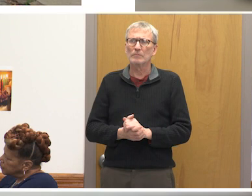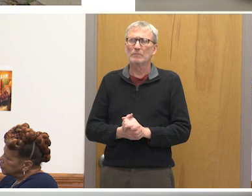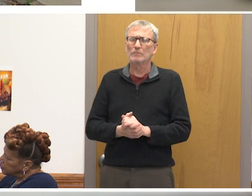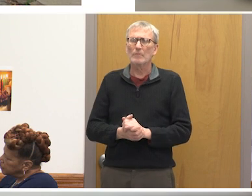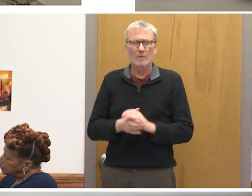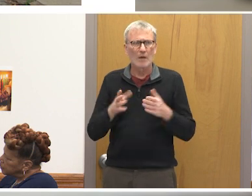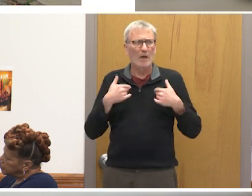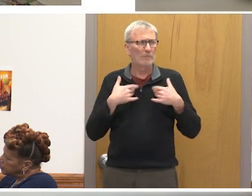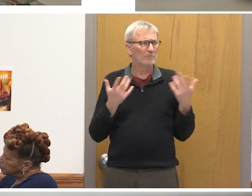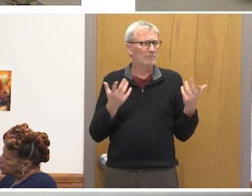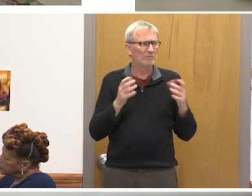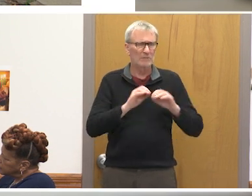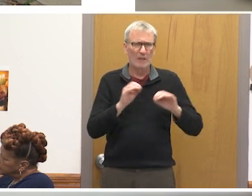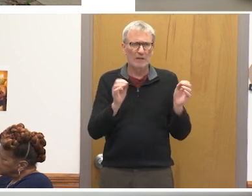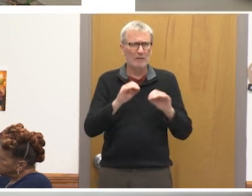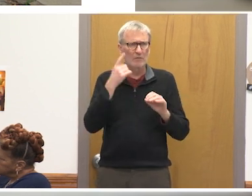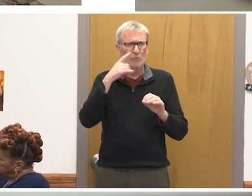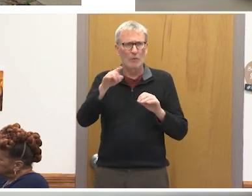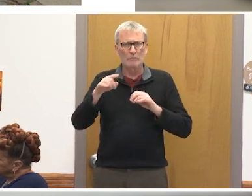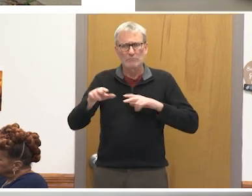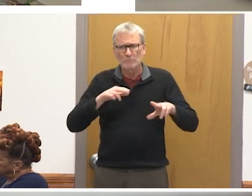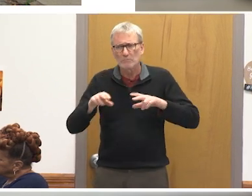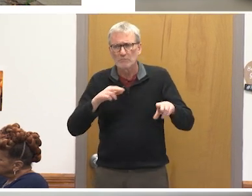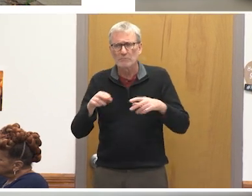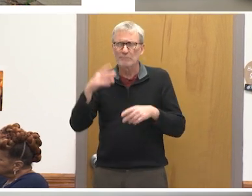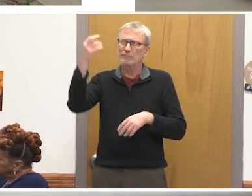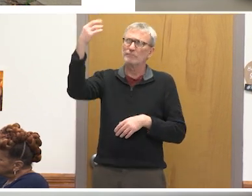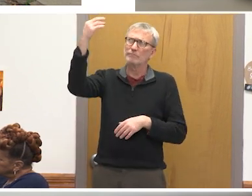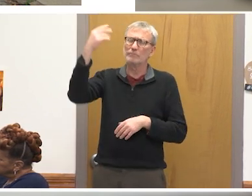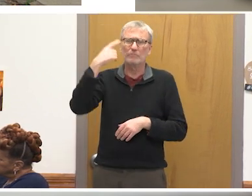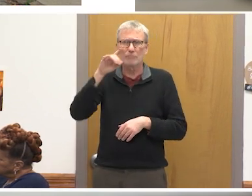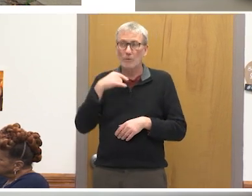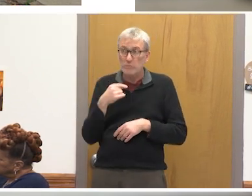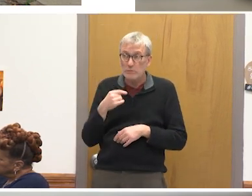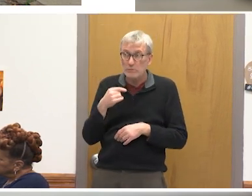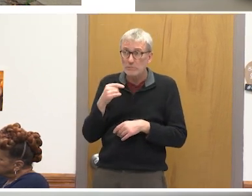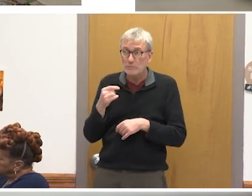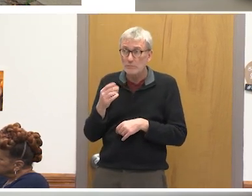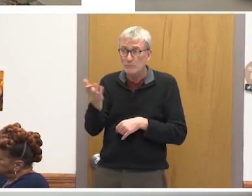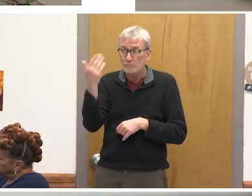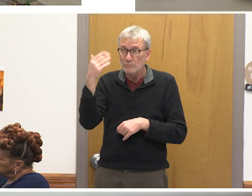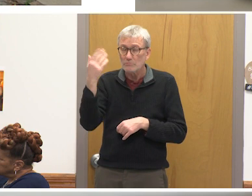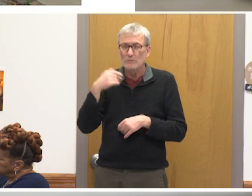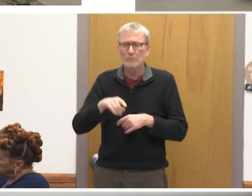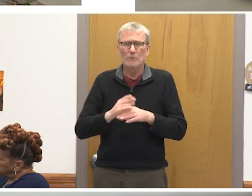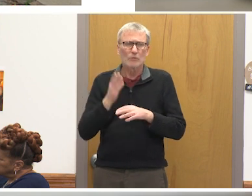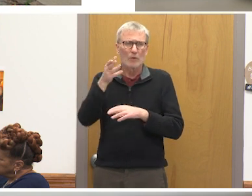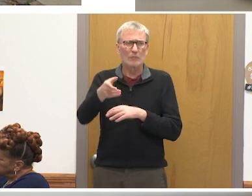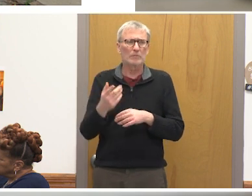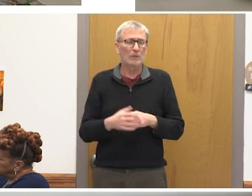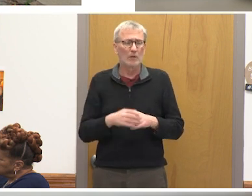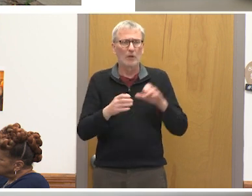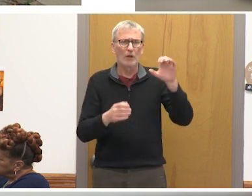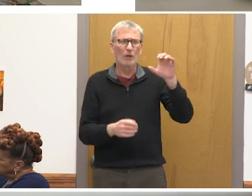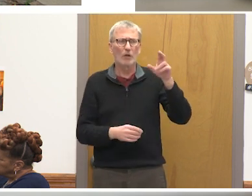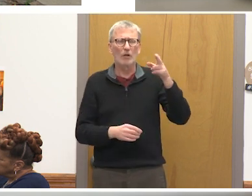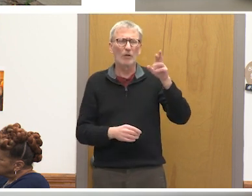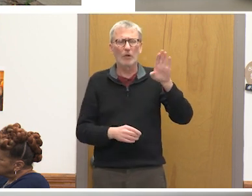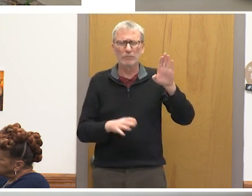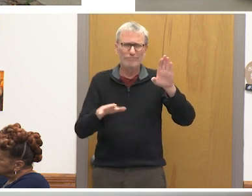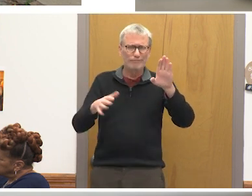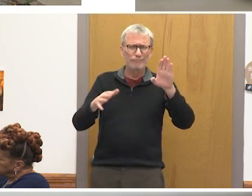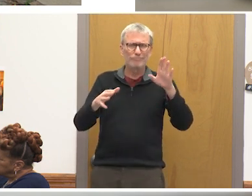And there are no pedestrian signals for crossings. The curbs are in varying